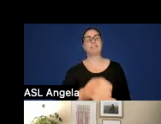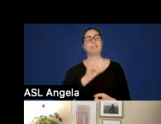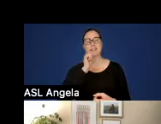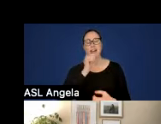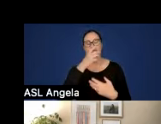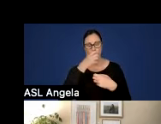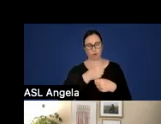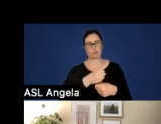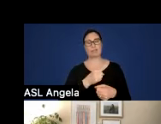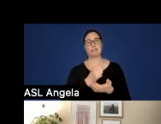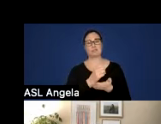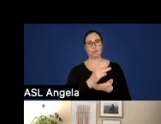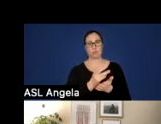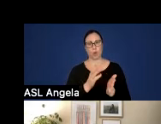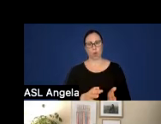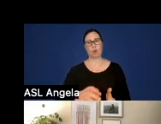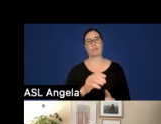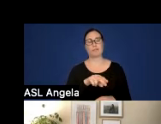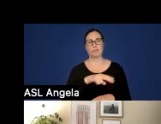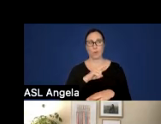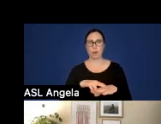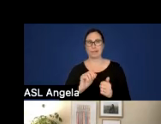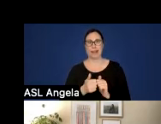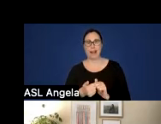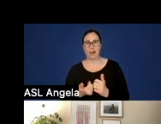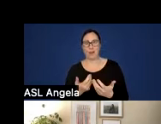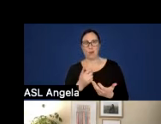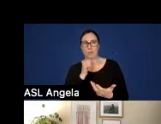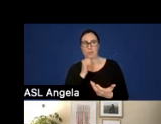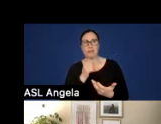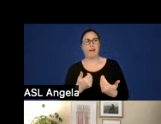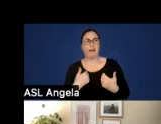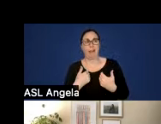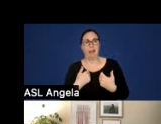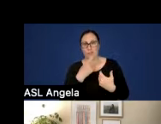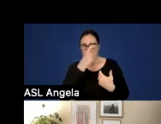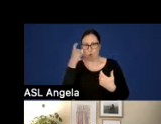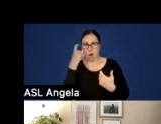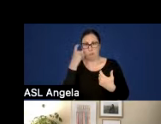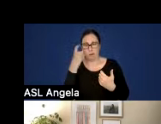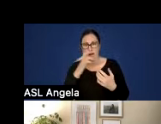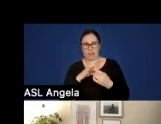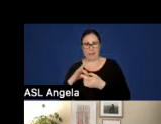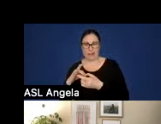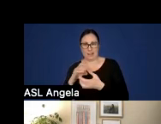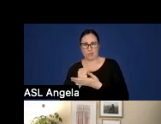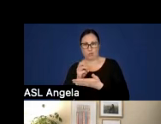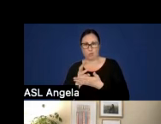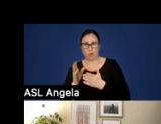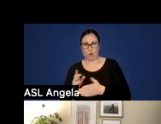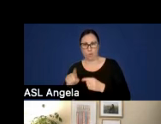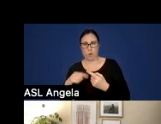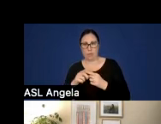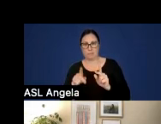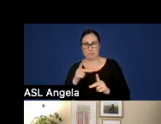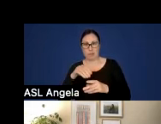of course. And how could we not have some trauma around this issue when these folks are in our home talking